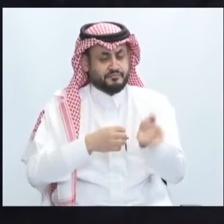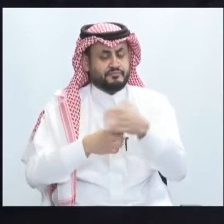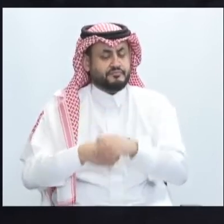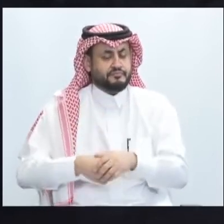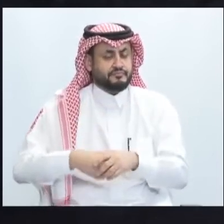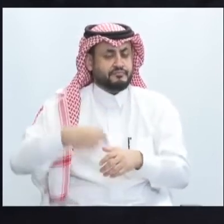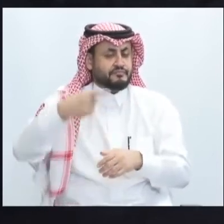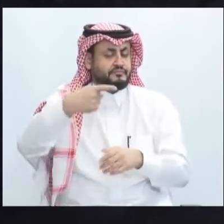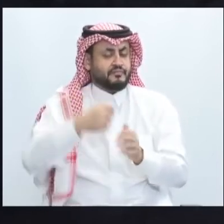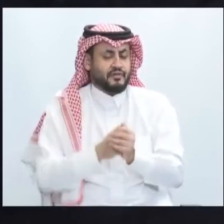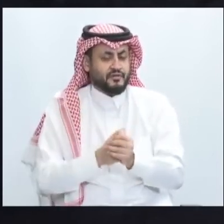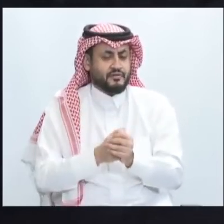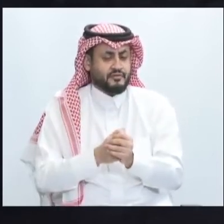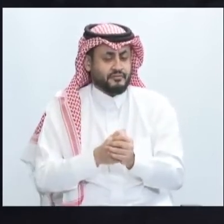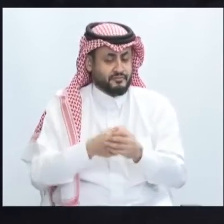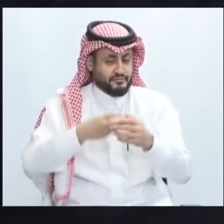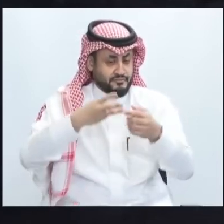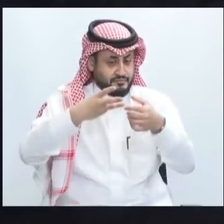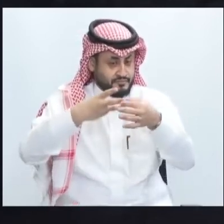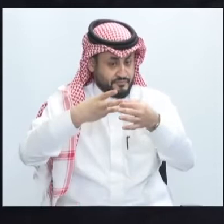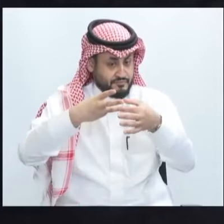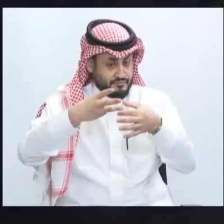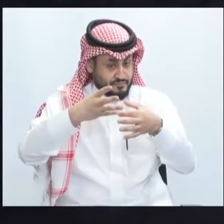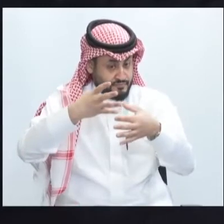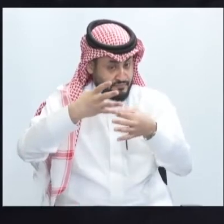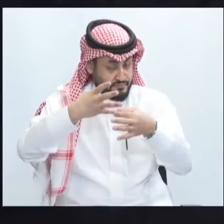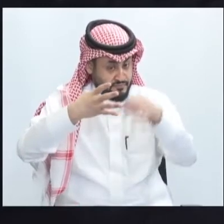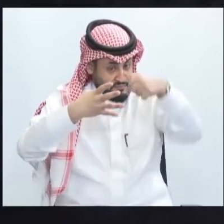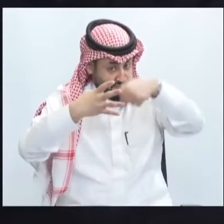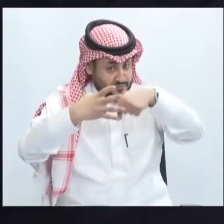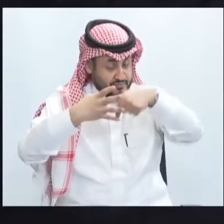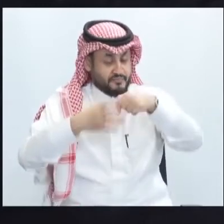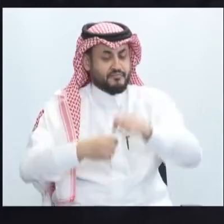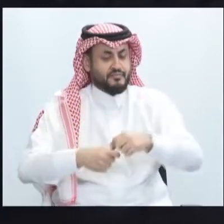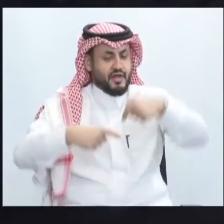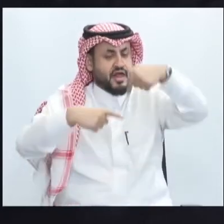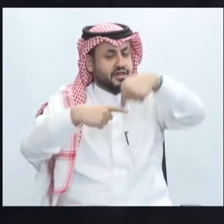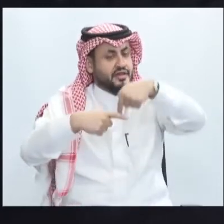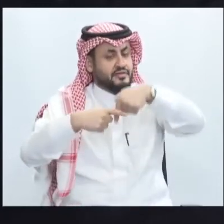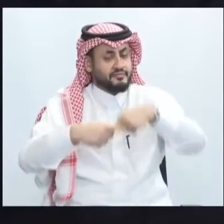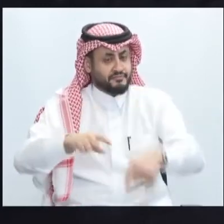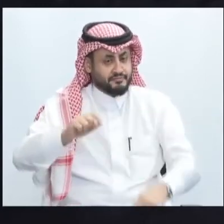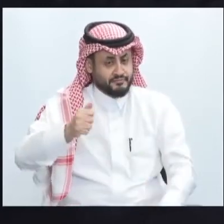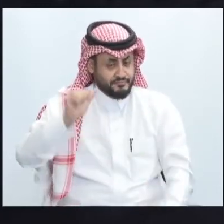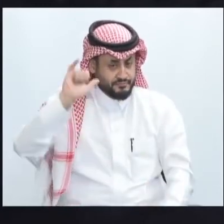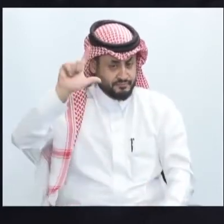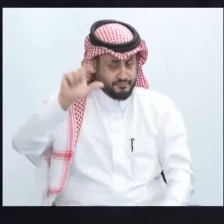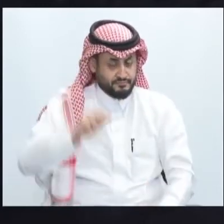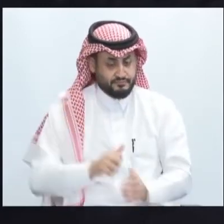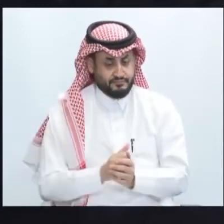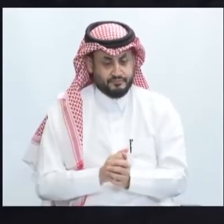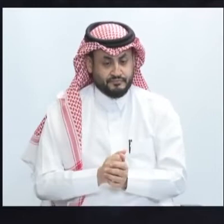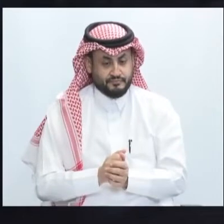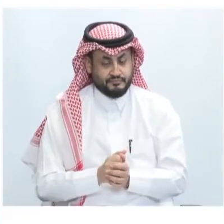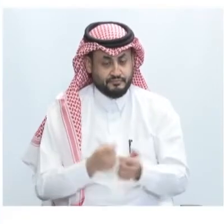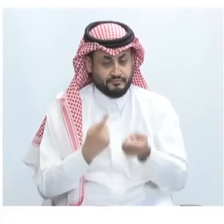G? Starts from number two up to number four. This is called tail, tail. So we